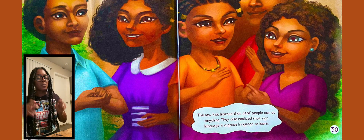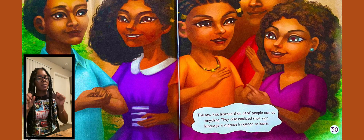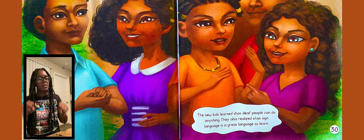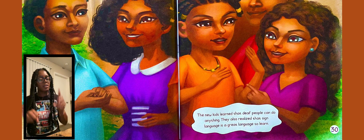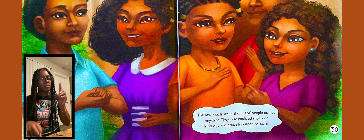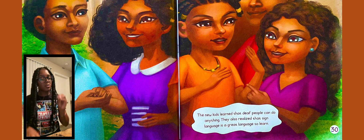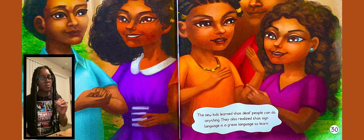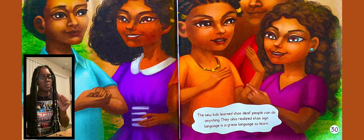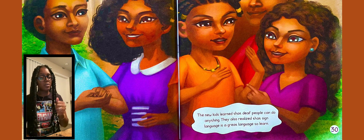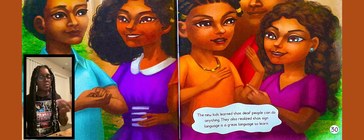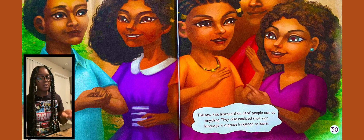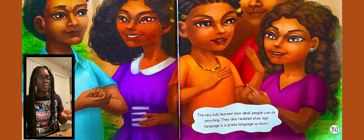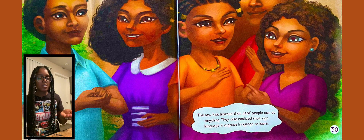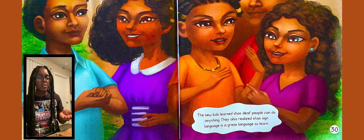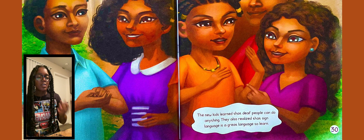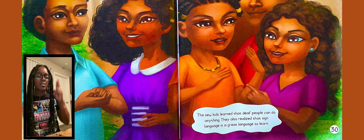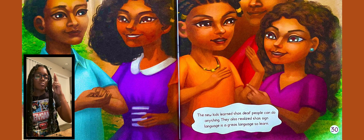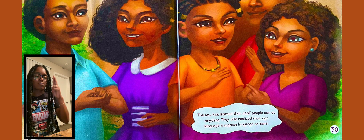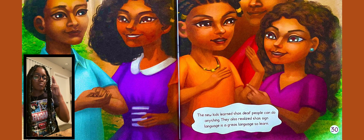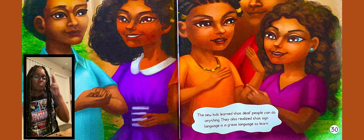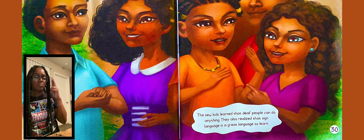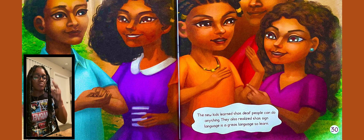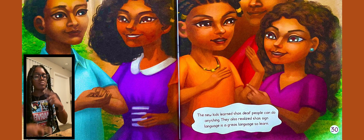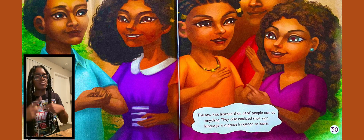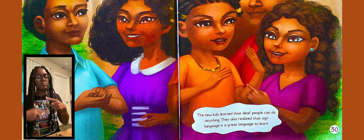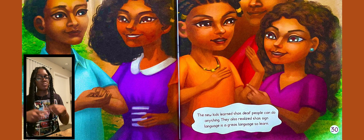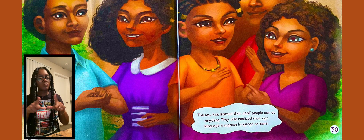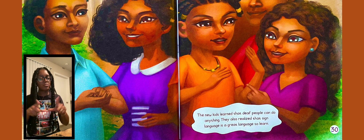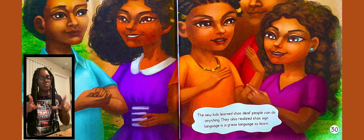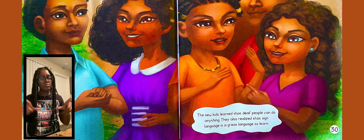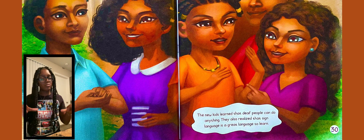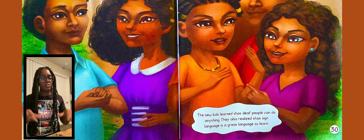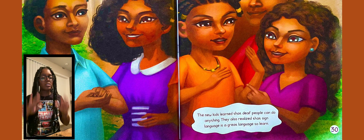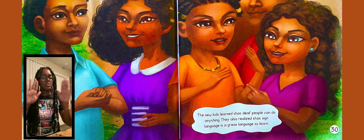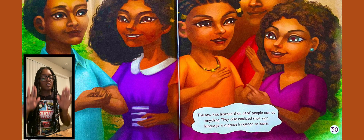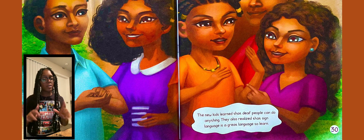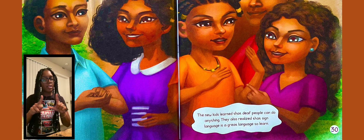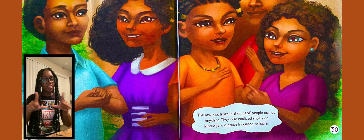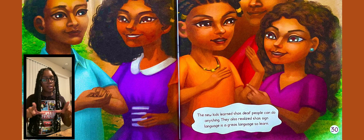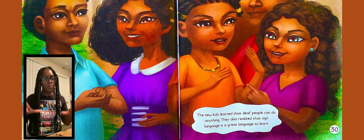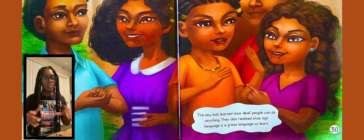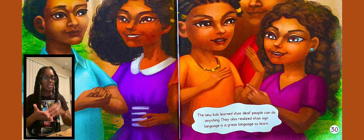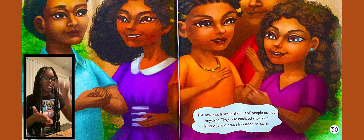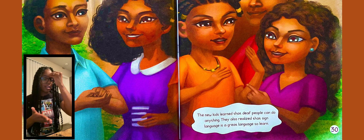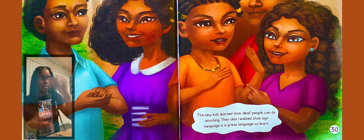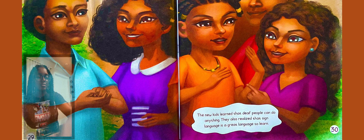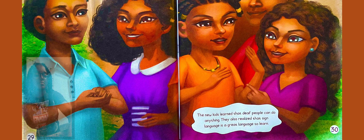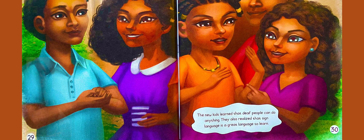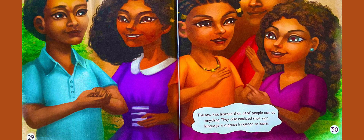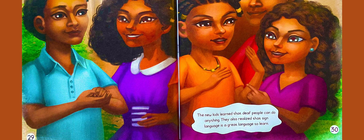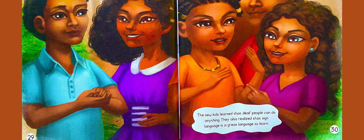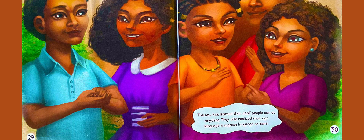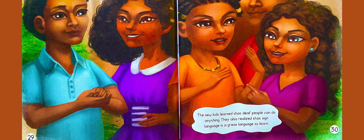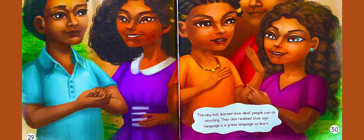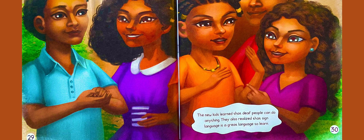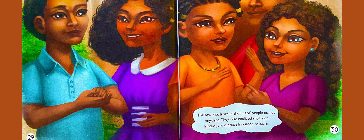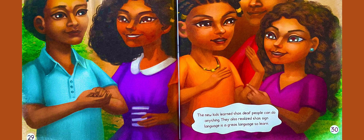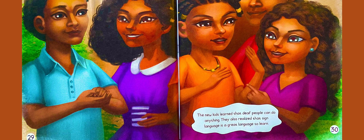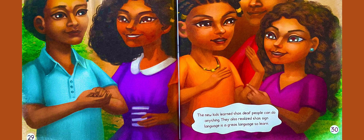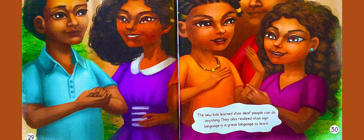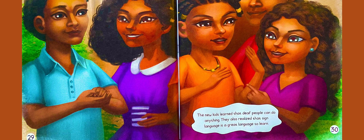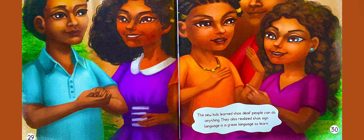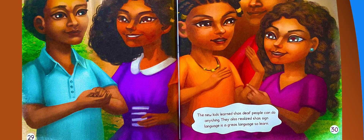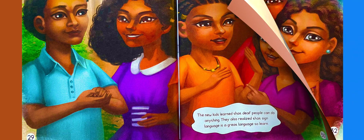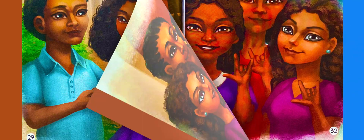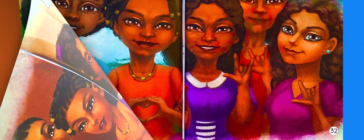do anything. They also realized that sign language is a great language to learn.